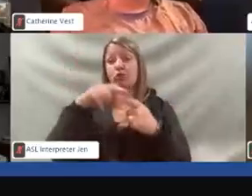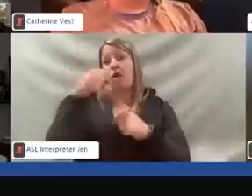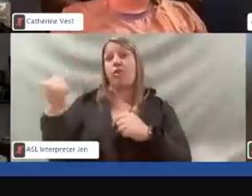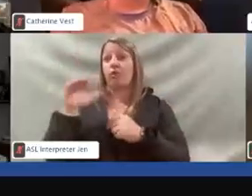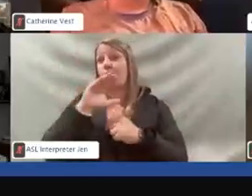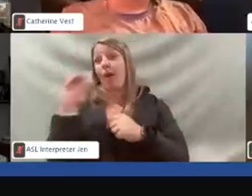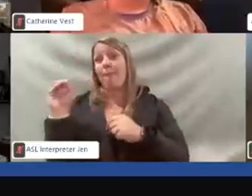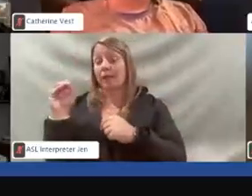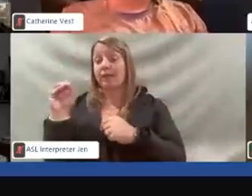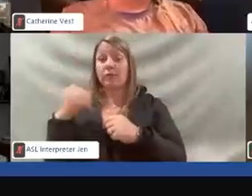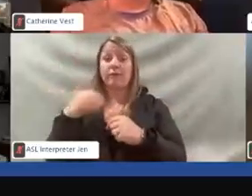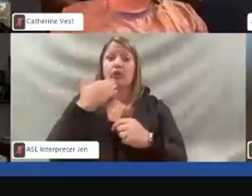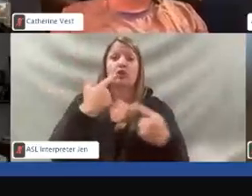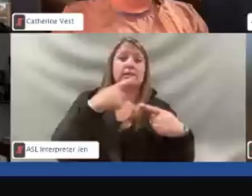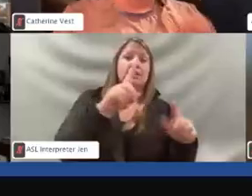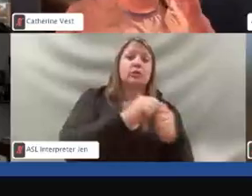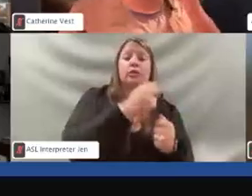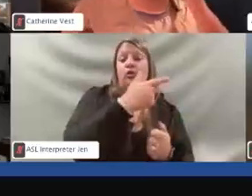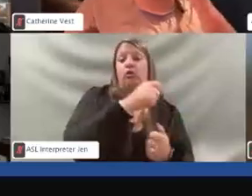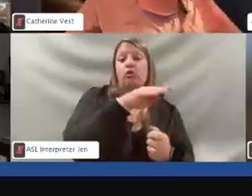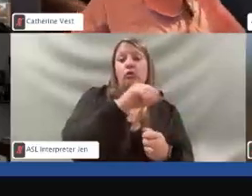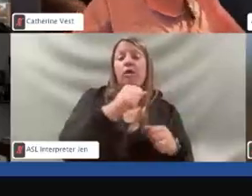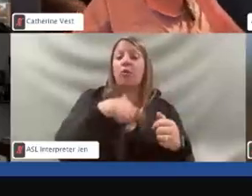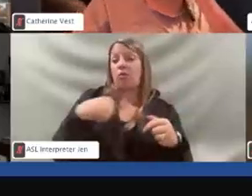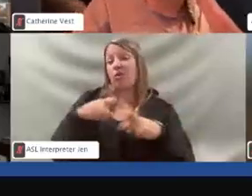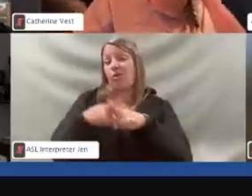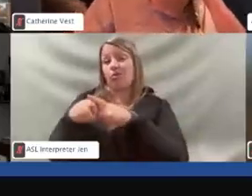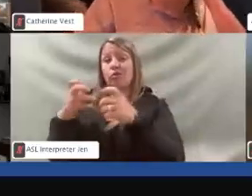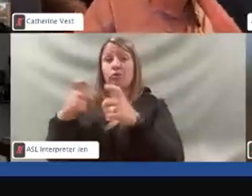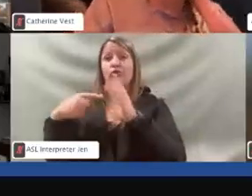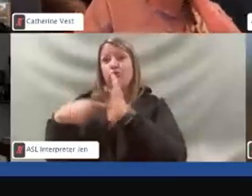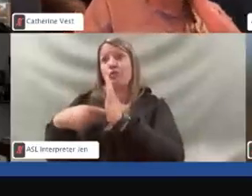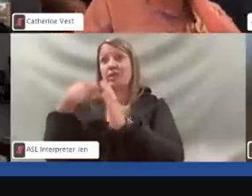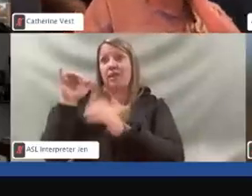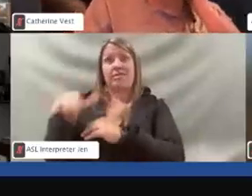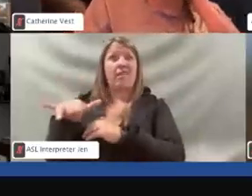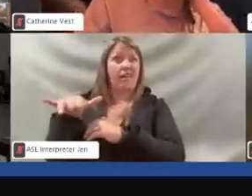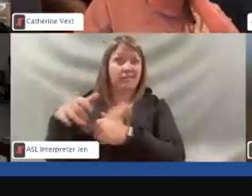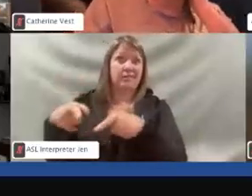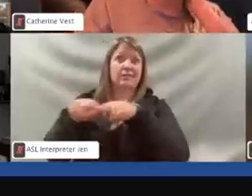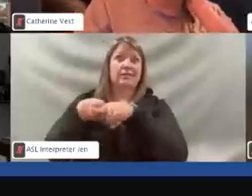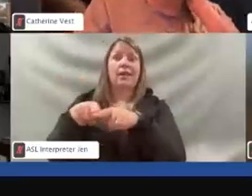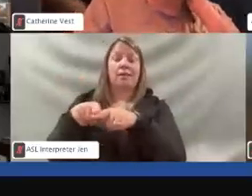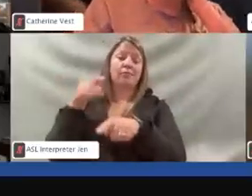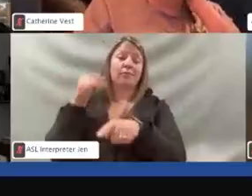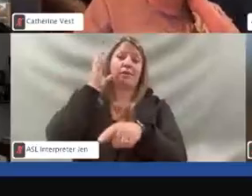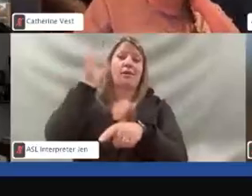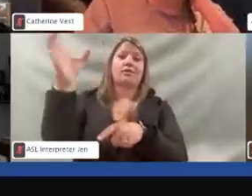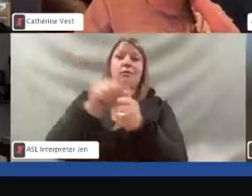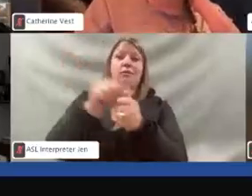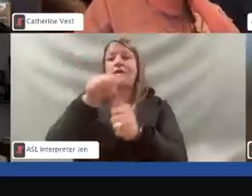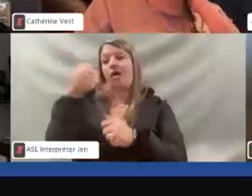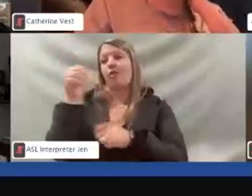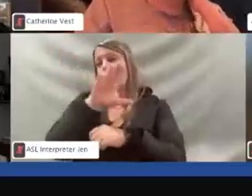So we're having good success with Humana, and we'd like to be able to replicate that with some of the other companies that are doing similar